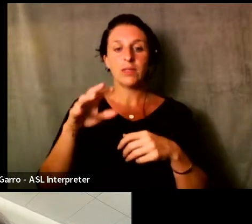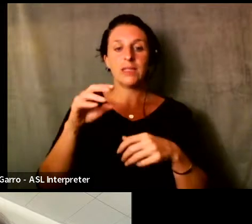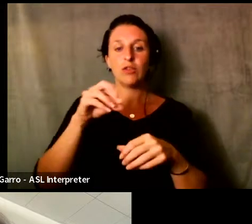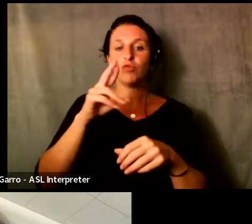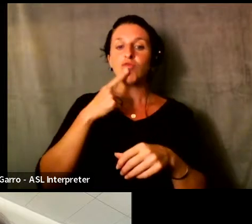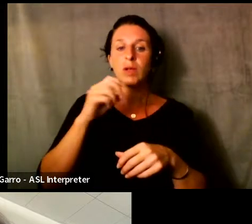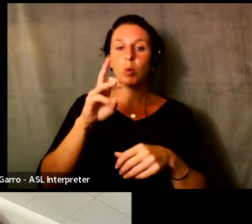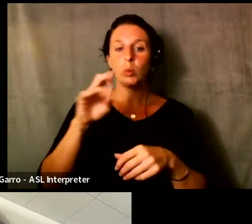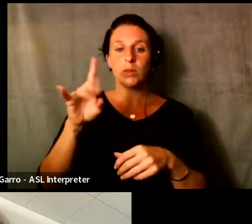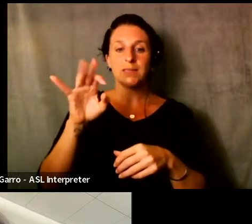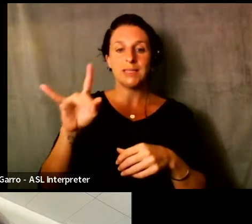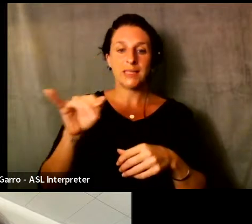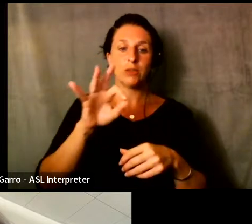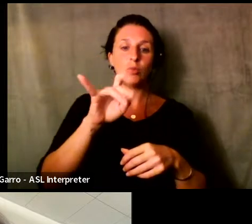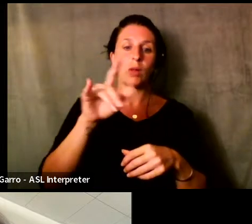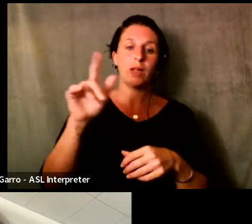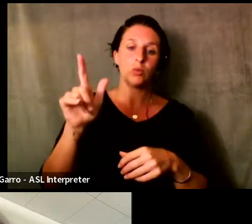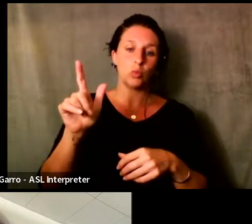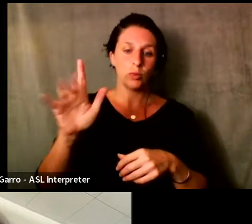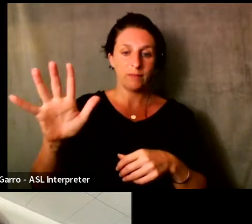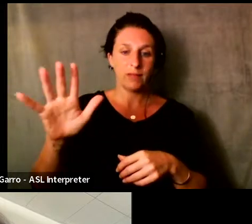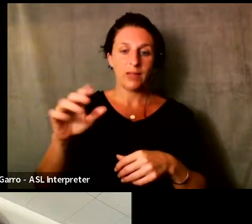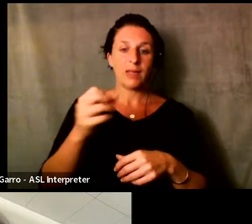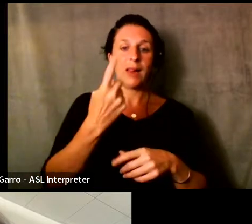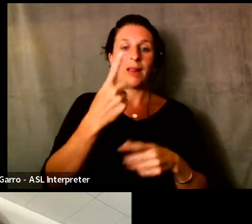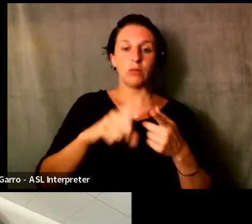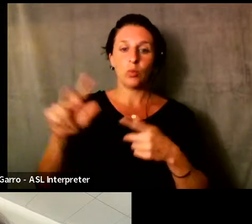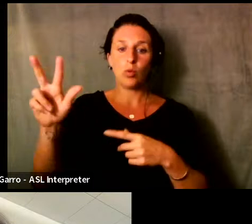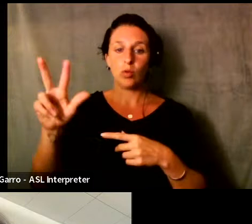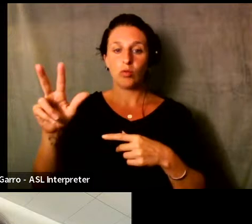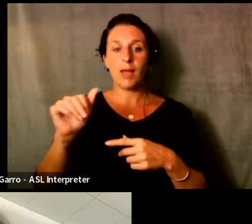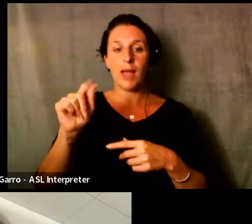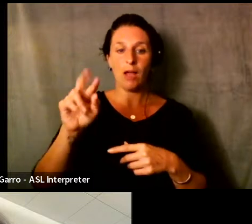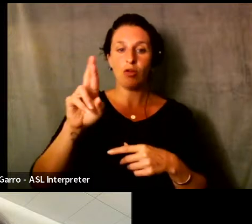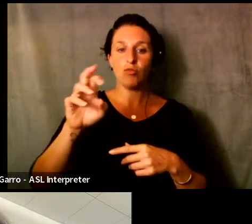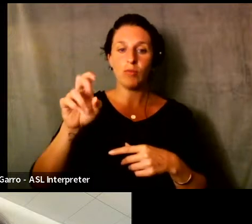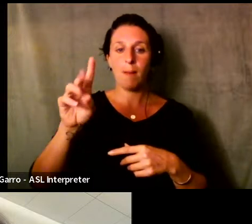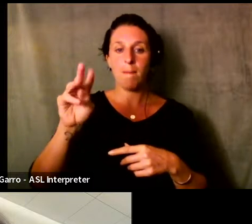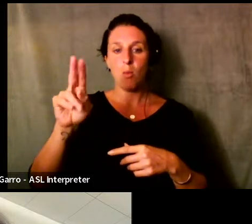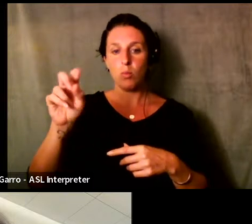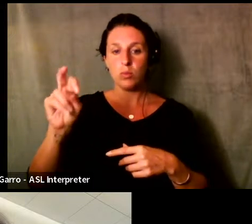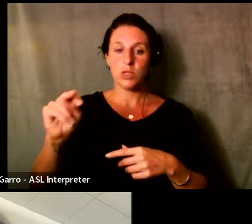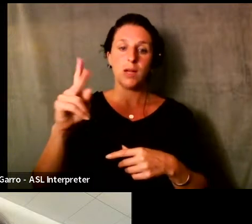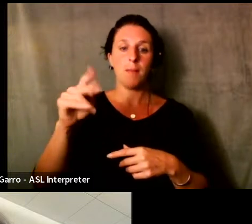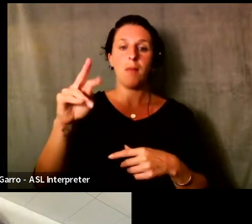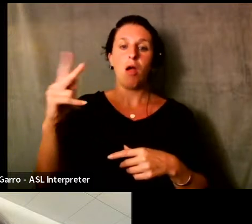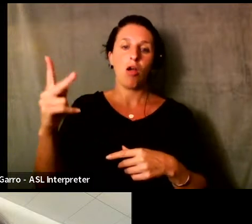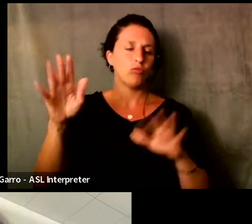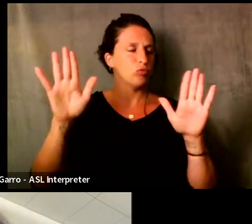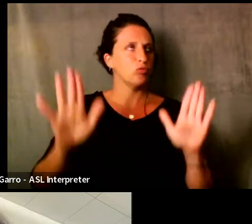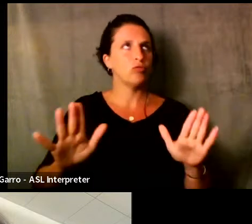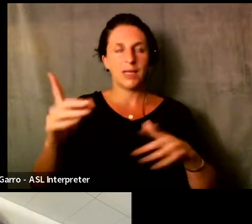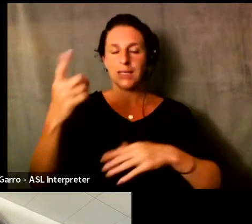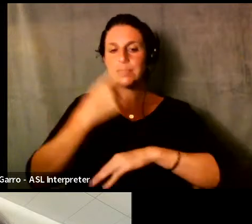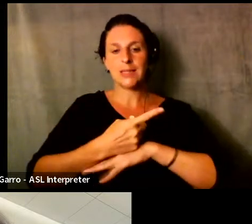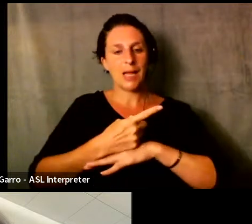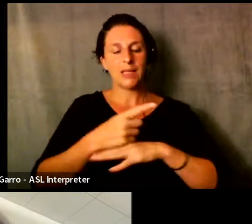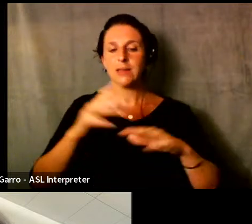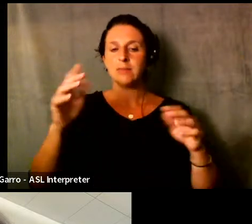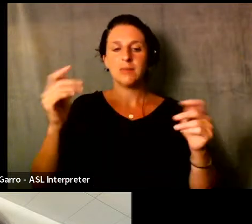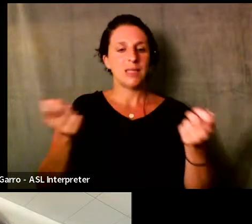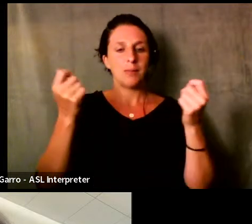from 11 to 3 at Red Morton Park. And it's a great day of different, just celebrating disability,